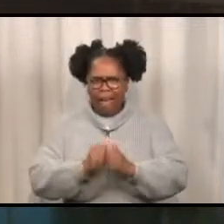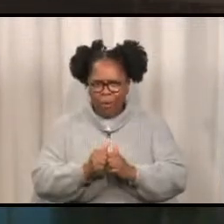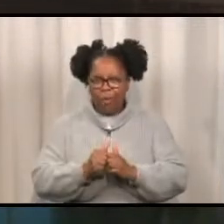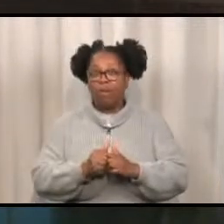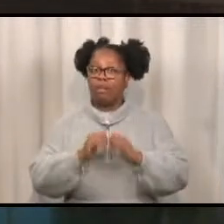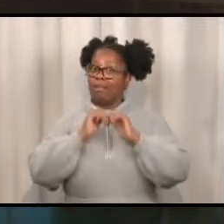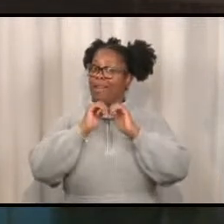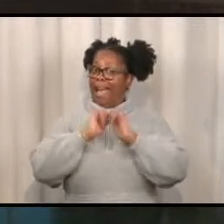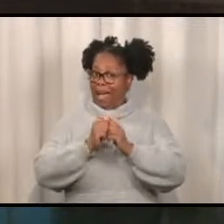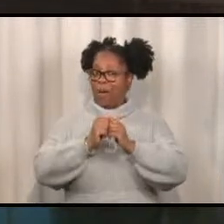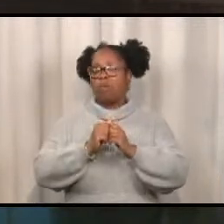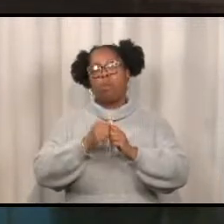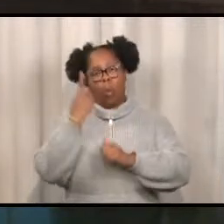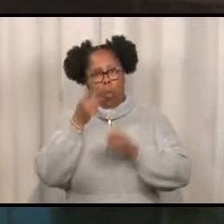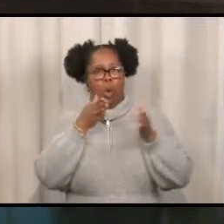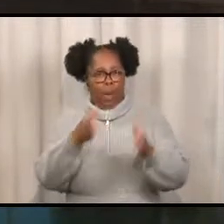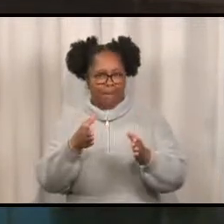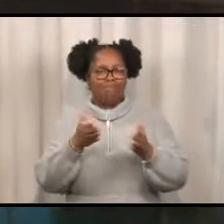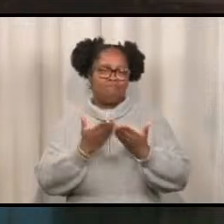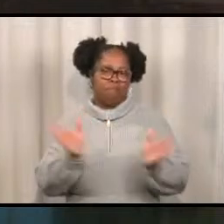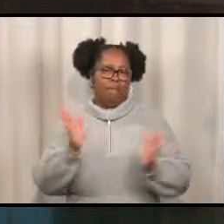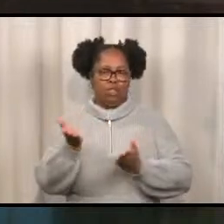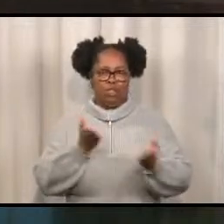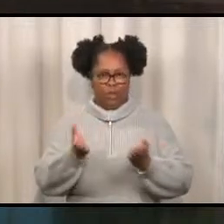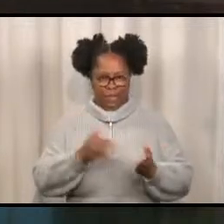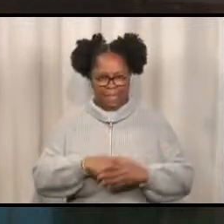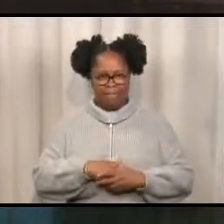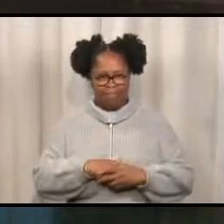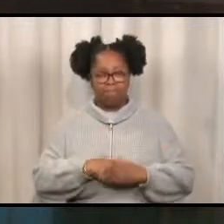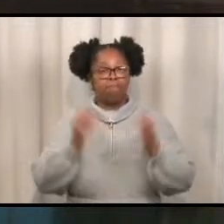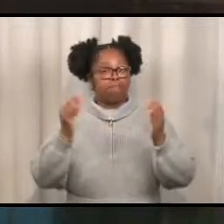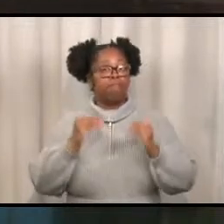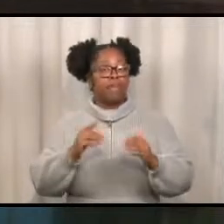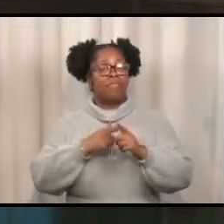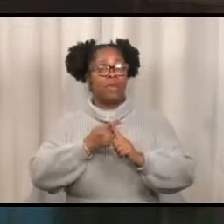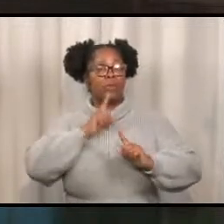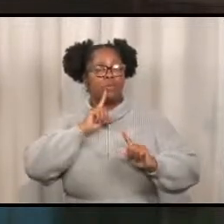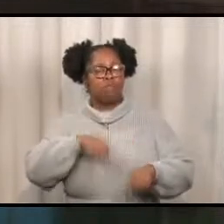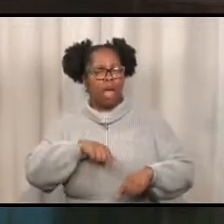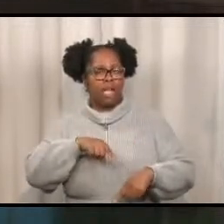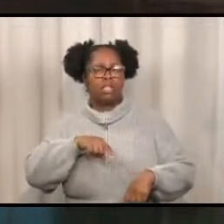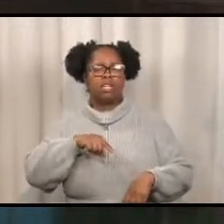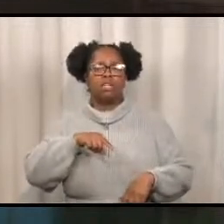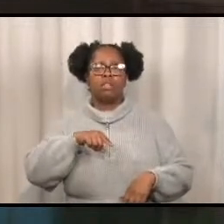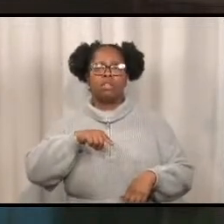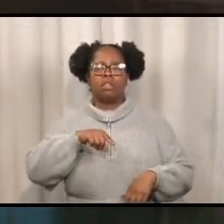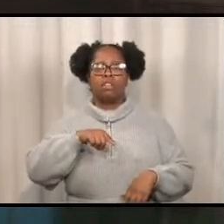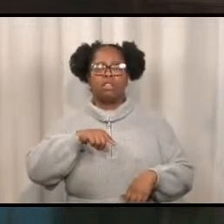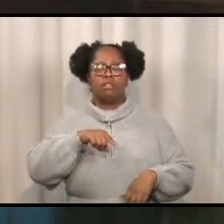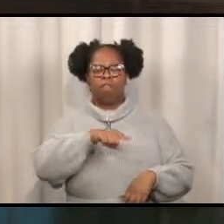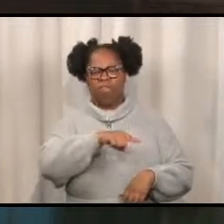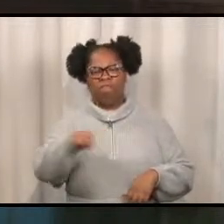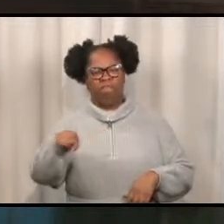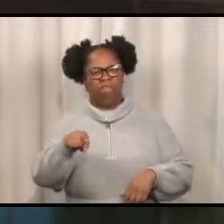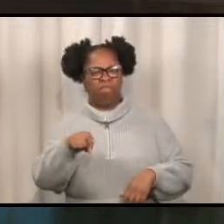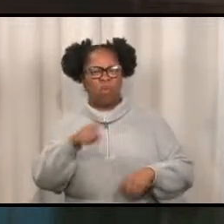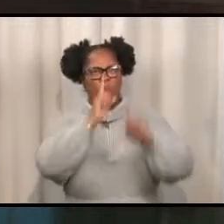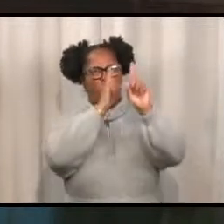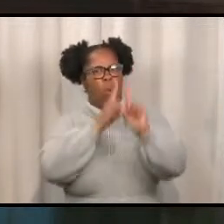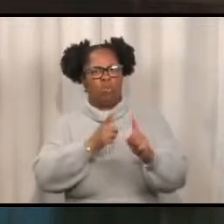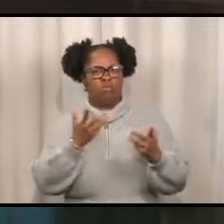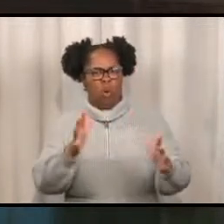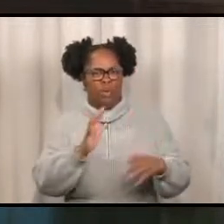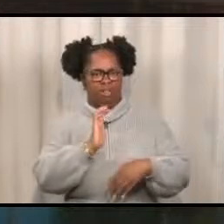public service. And we also then responded to several goals outlined in